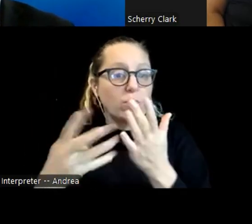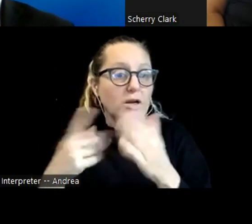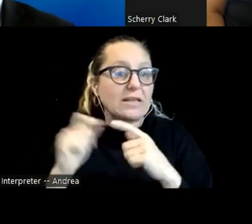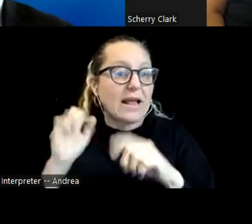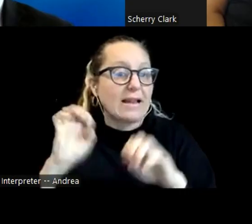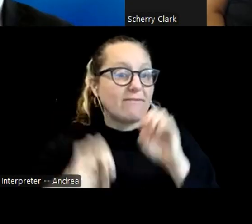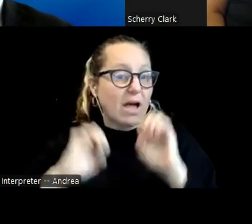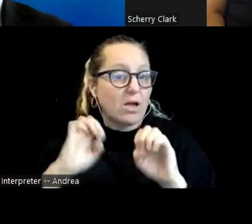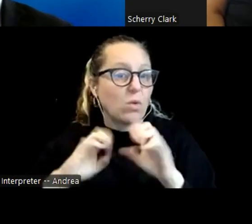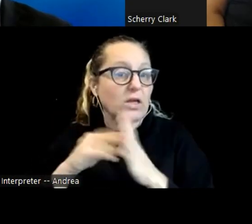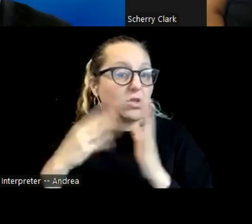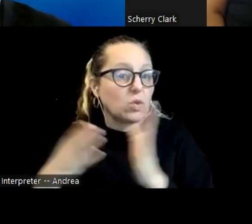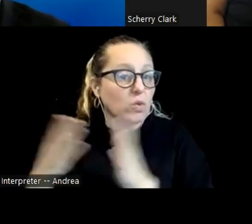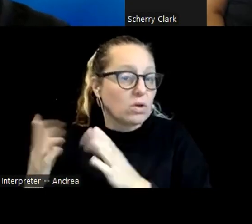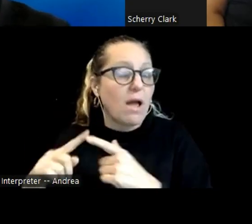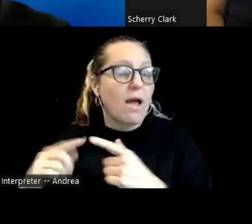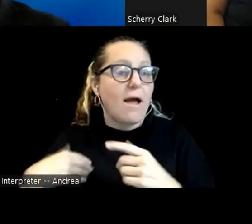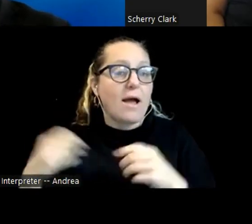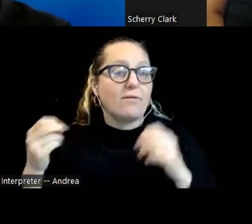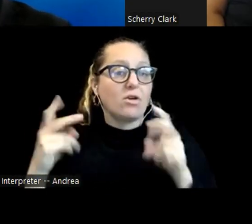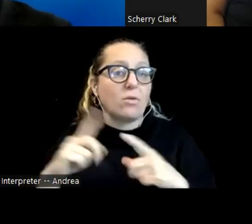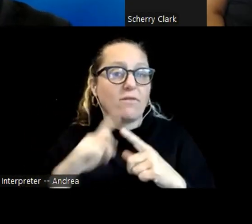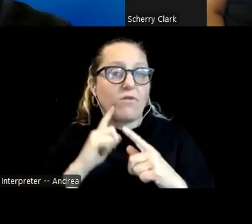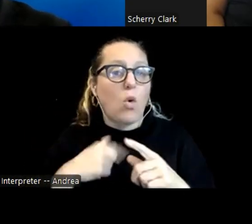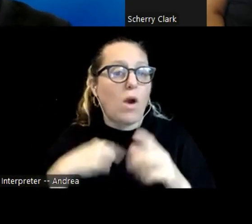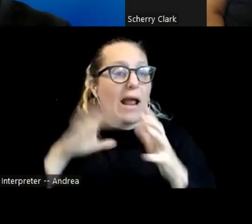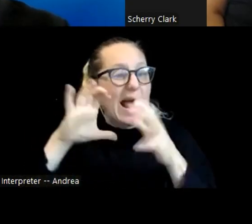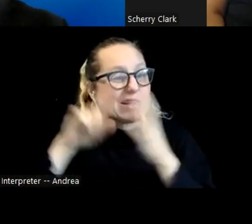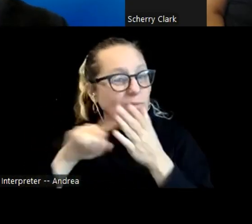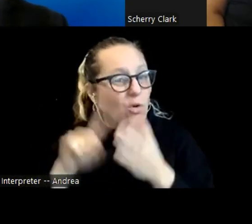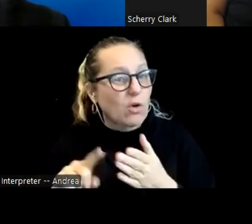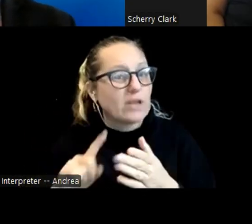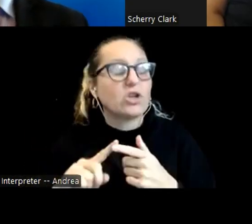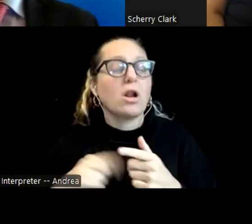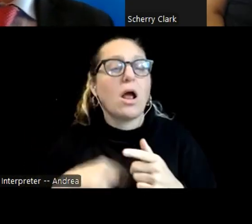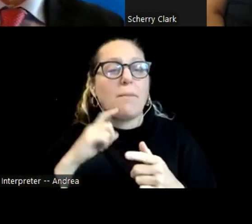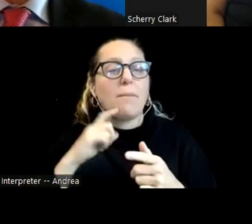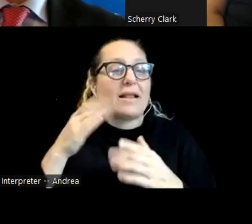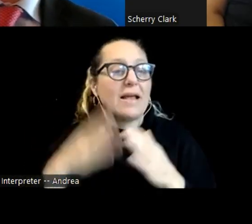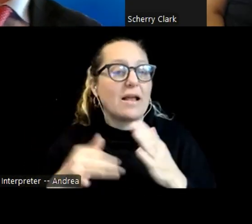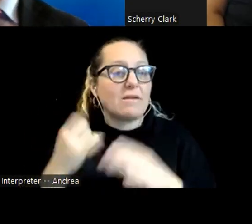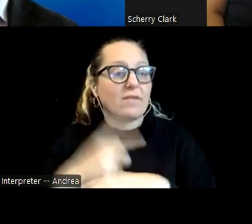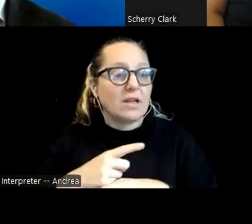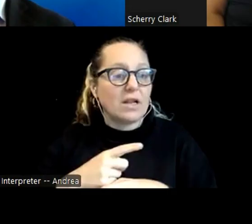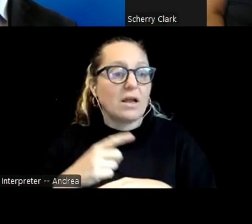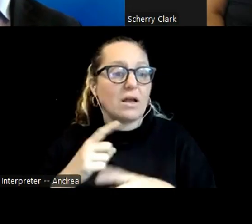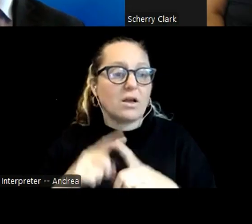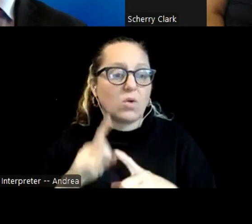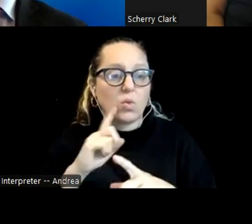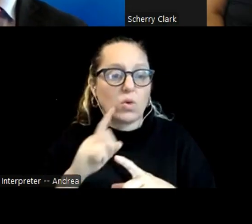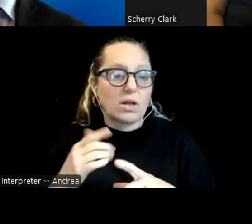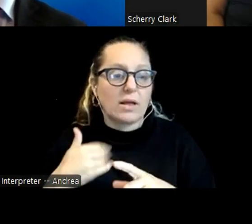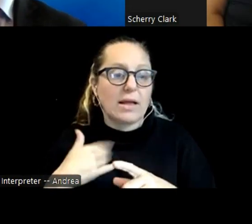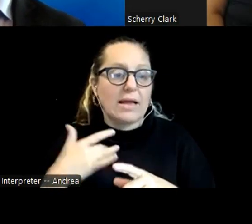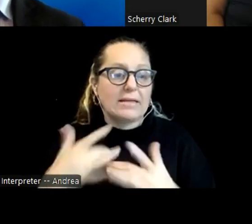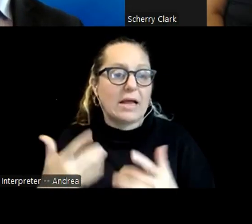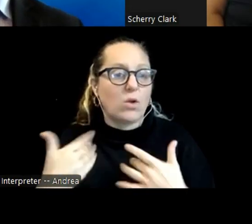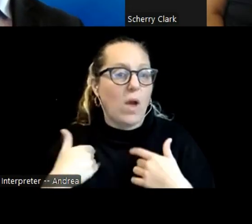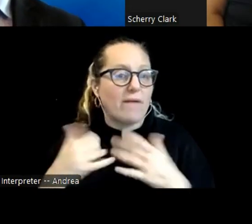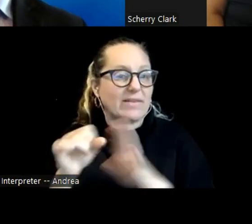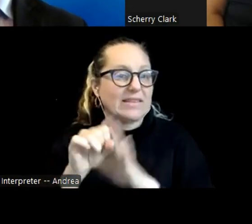the students. They have the opportunity for exploration. But at the end of the day, there is usually a